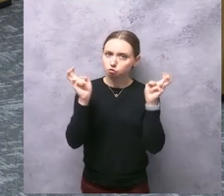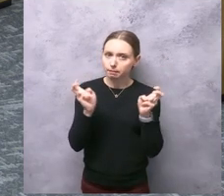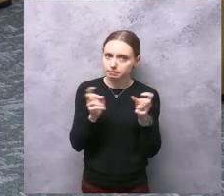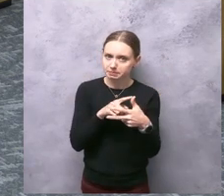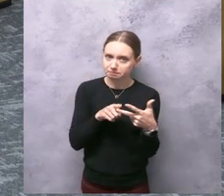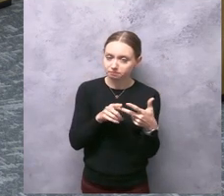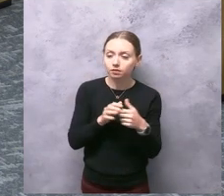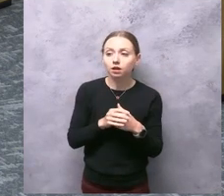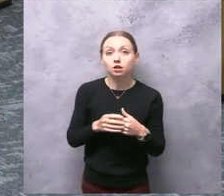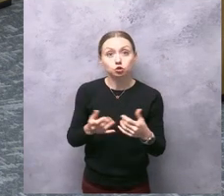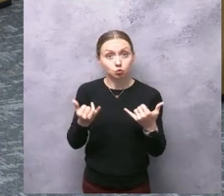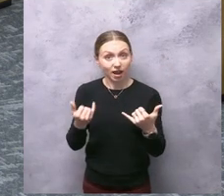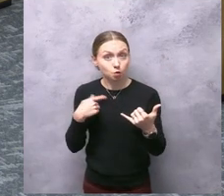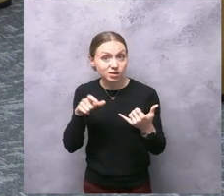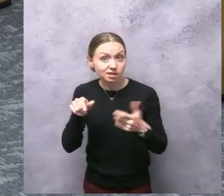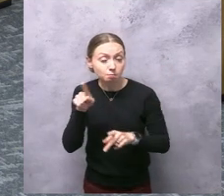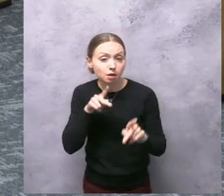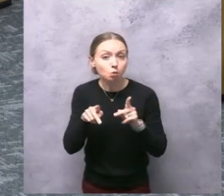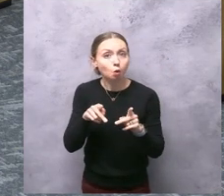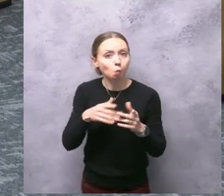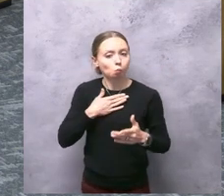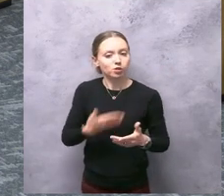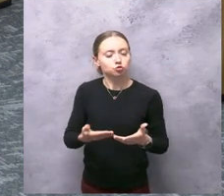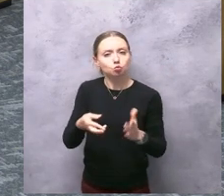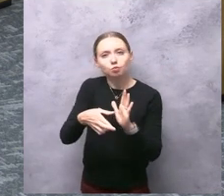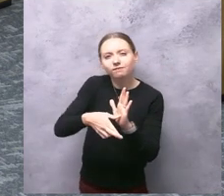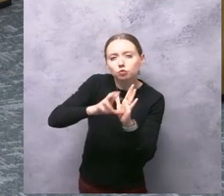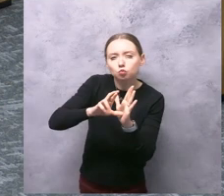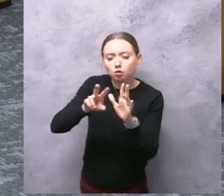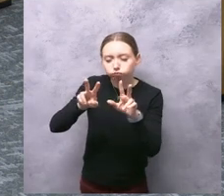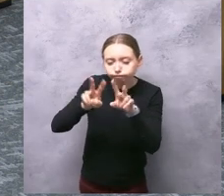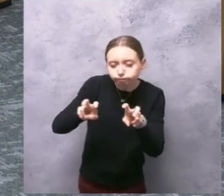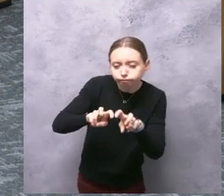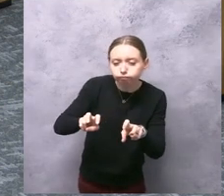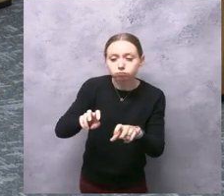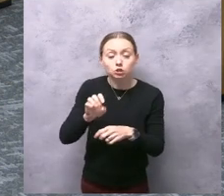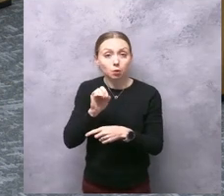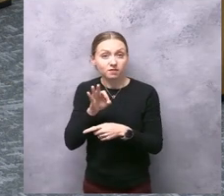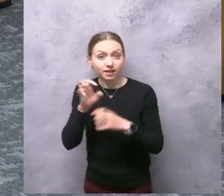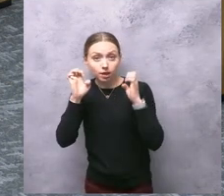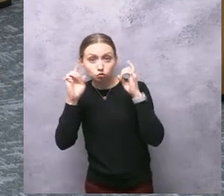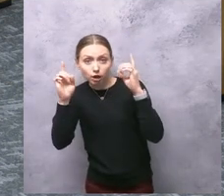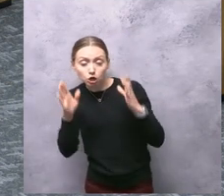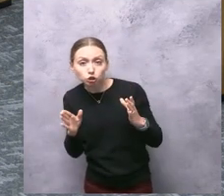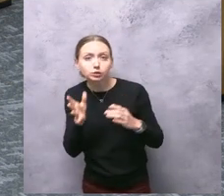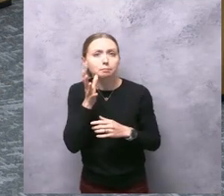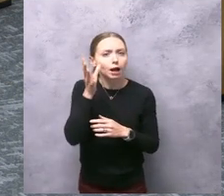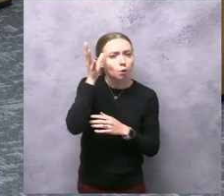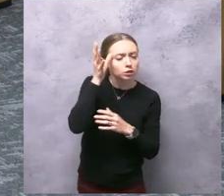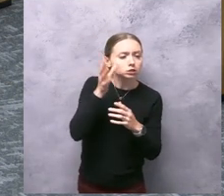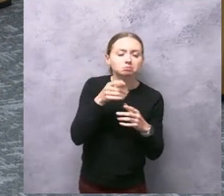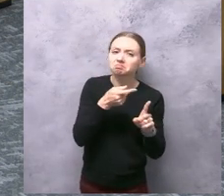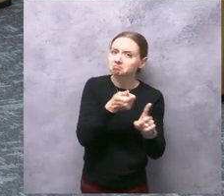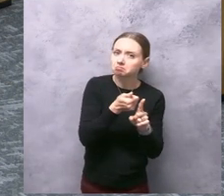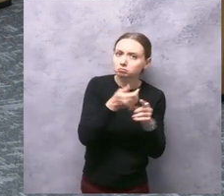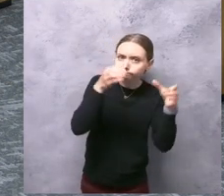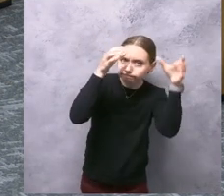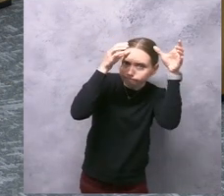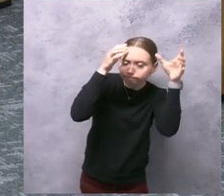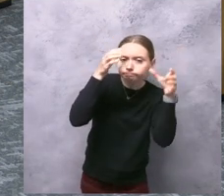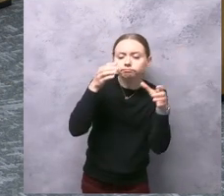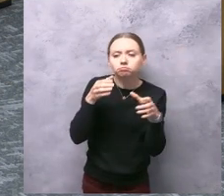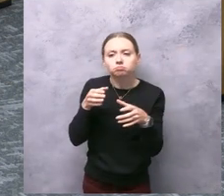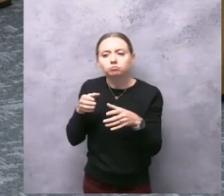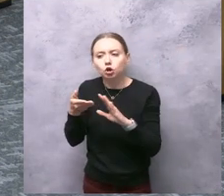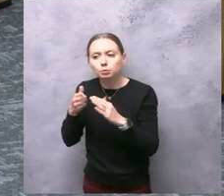point, we need reviewers. So if there's educators, experts, parents with an expertise, community members with an expertise for